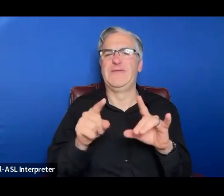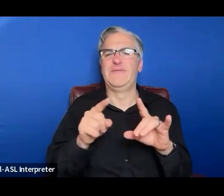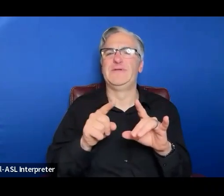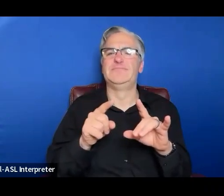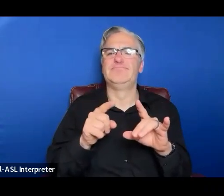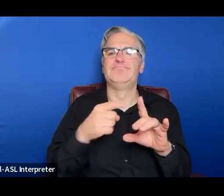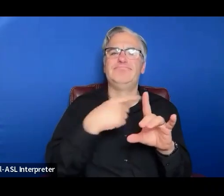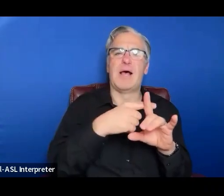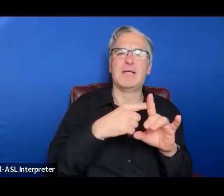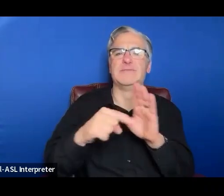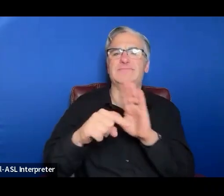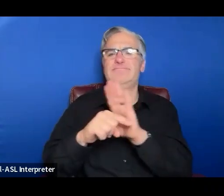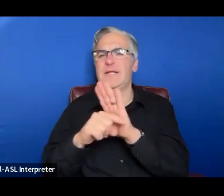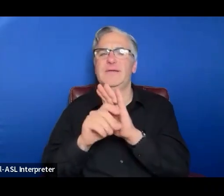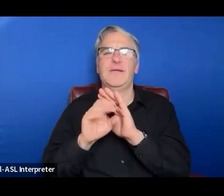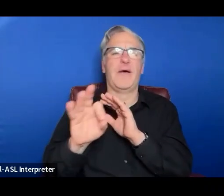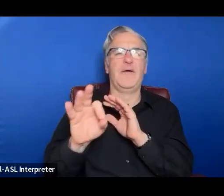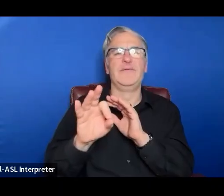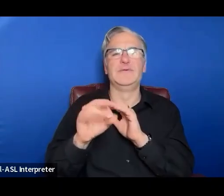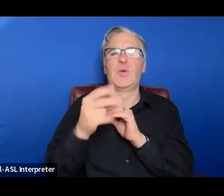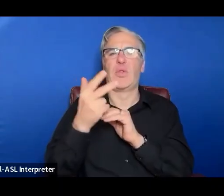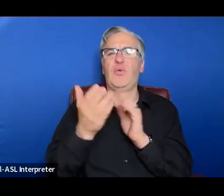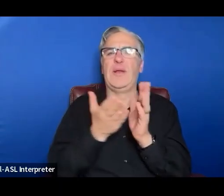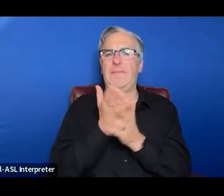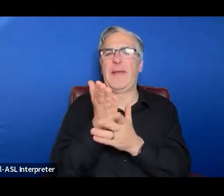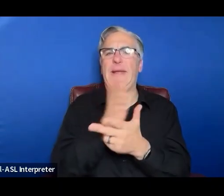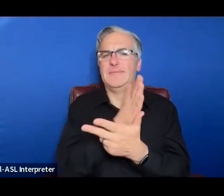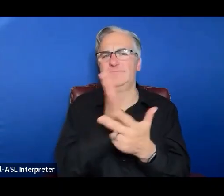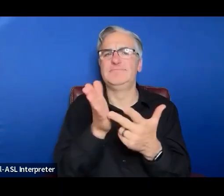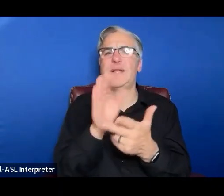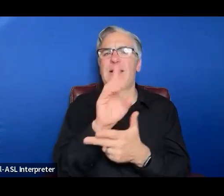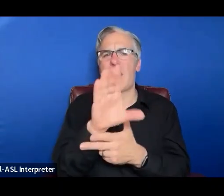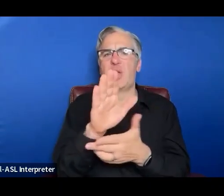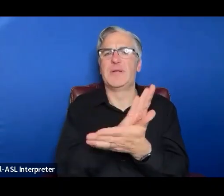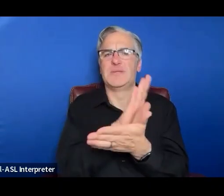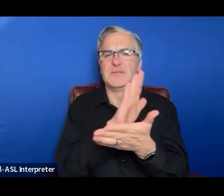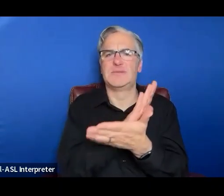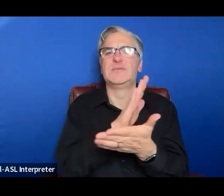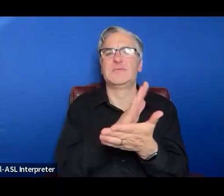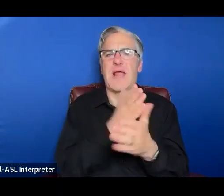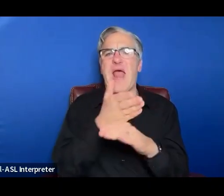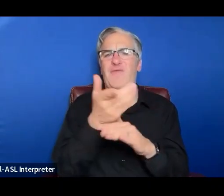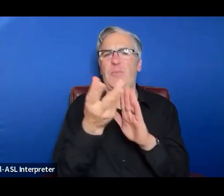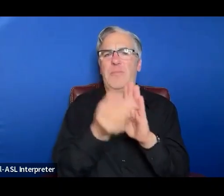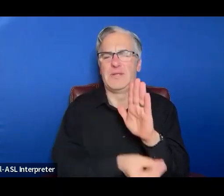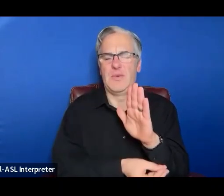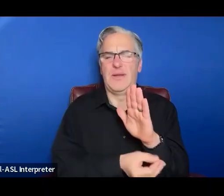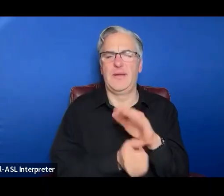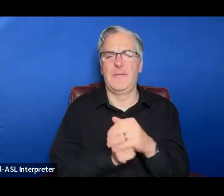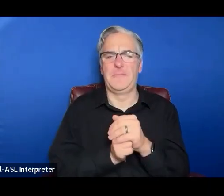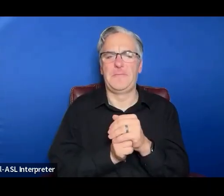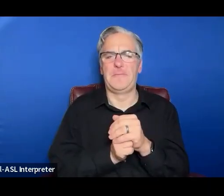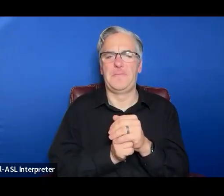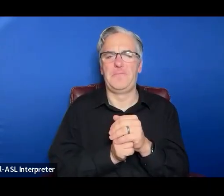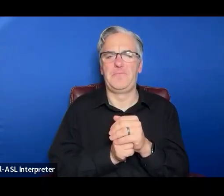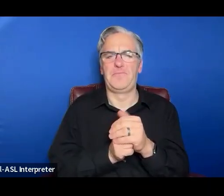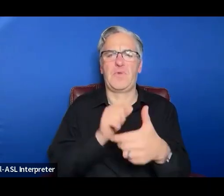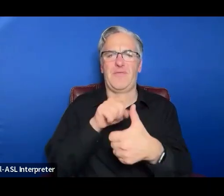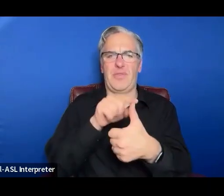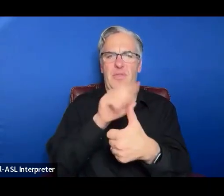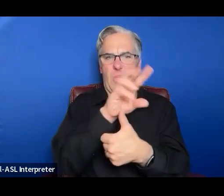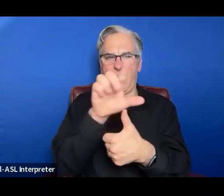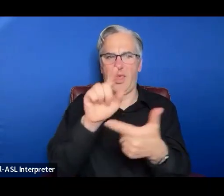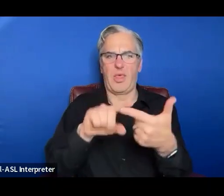and disadvantages of the three main documents that cover you after you passed away. So you have a